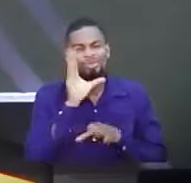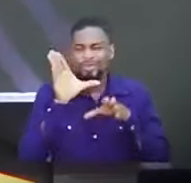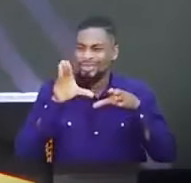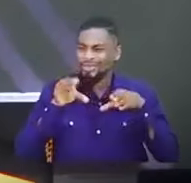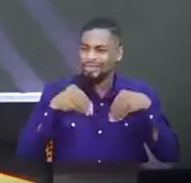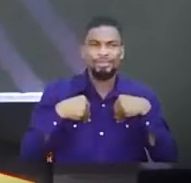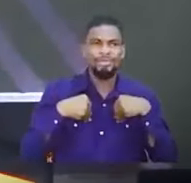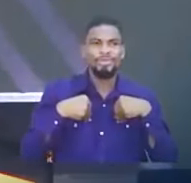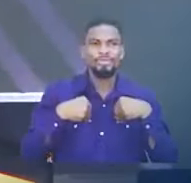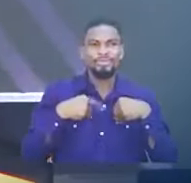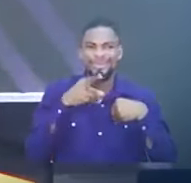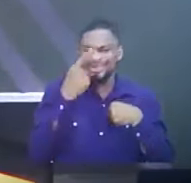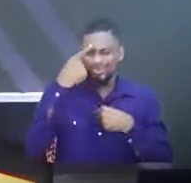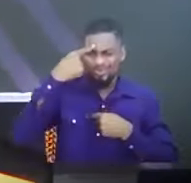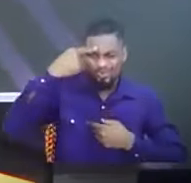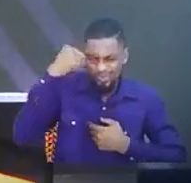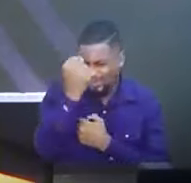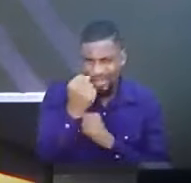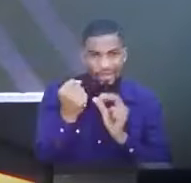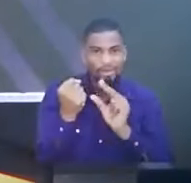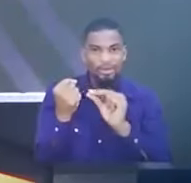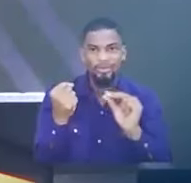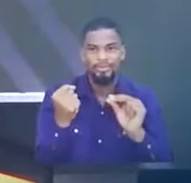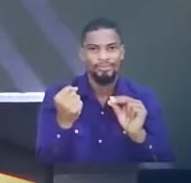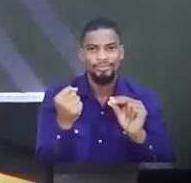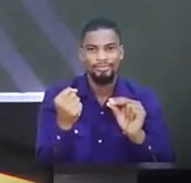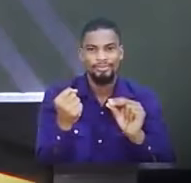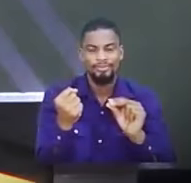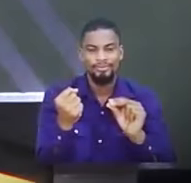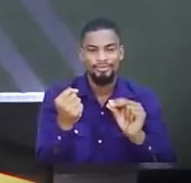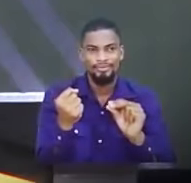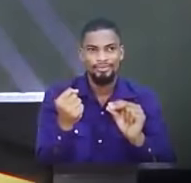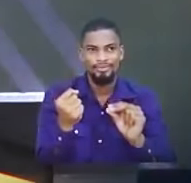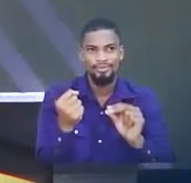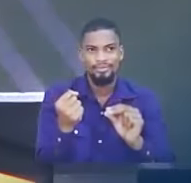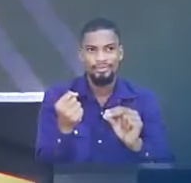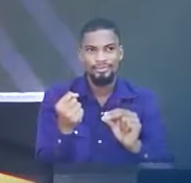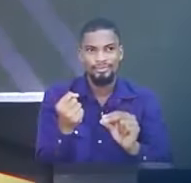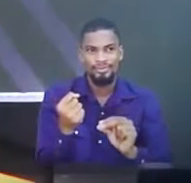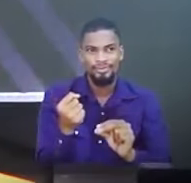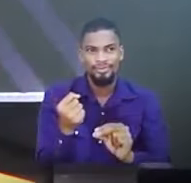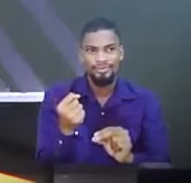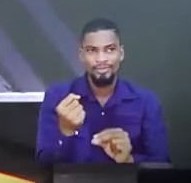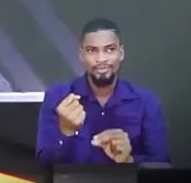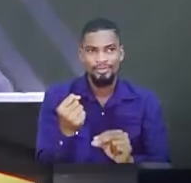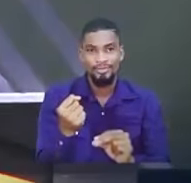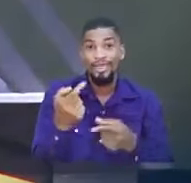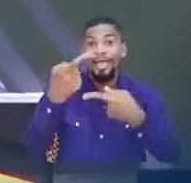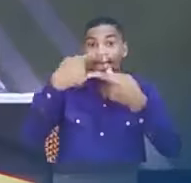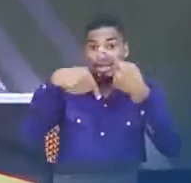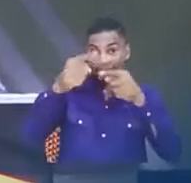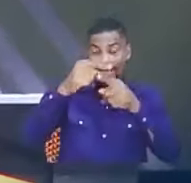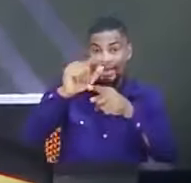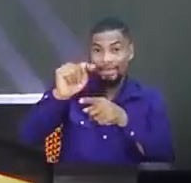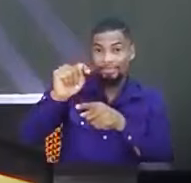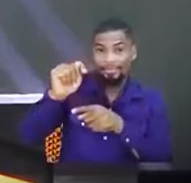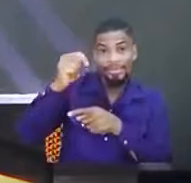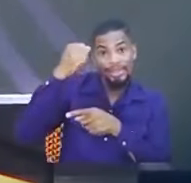this wicked thing. That is Tamar trying to resist.